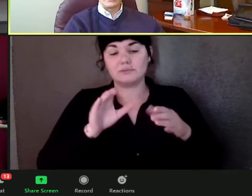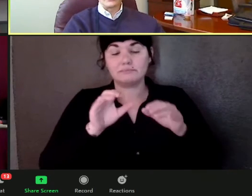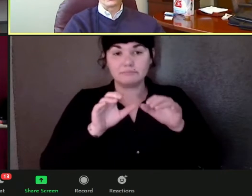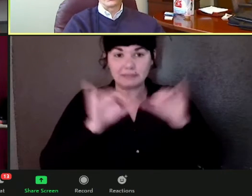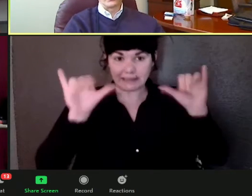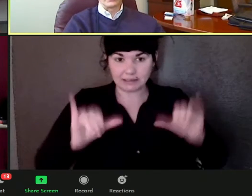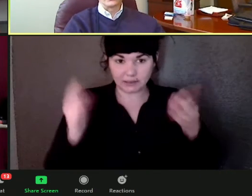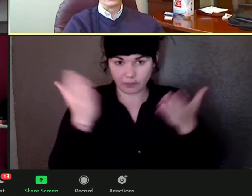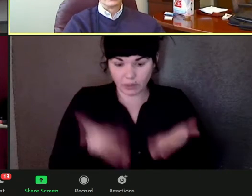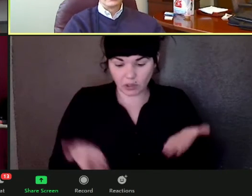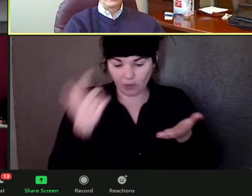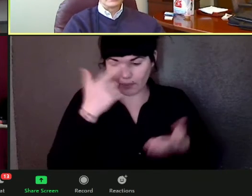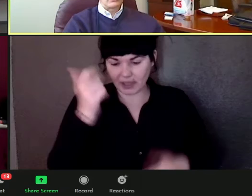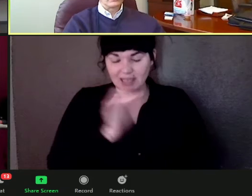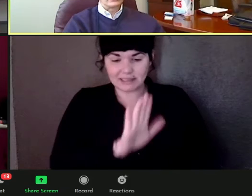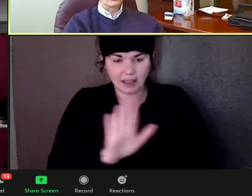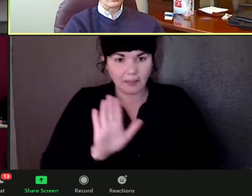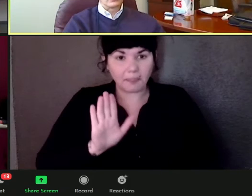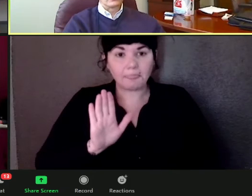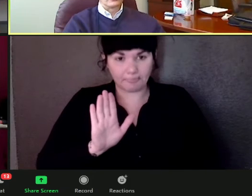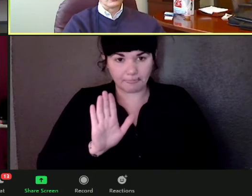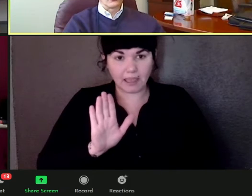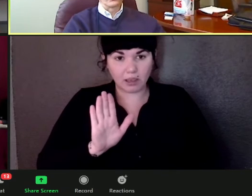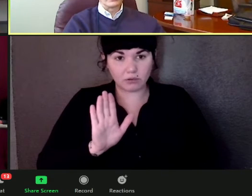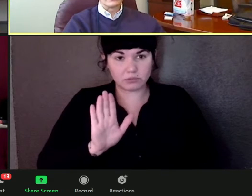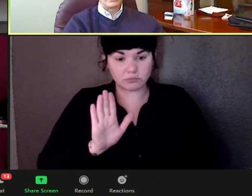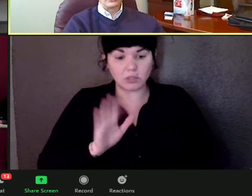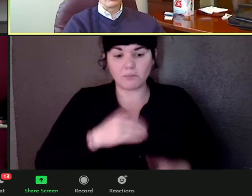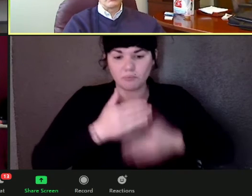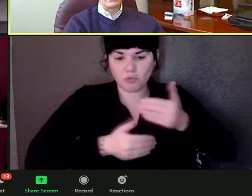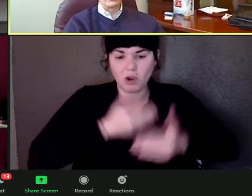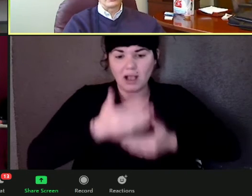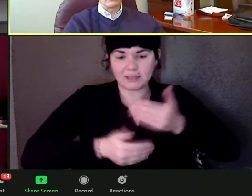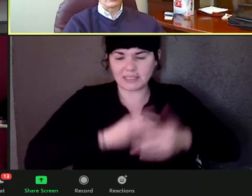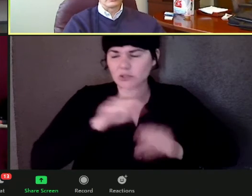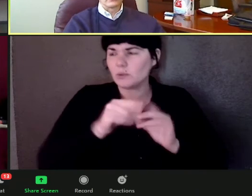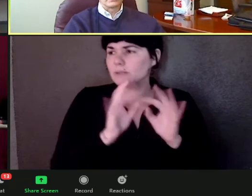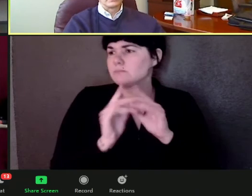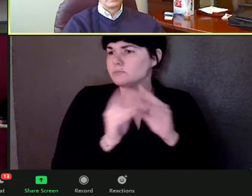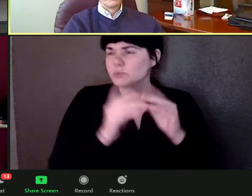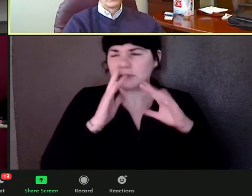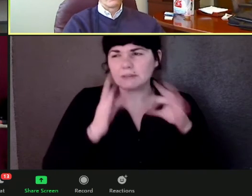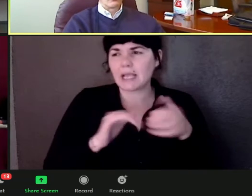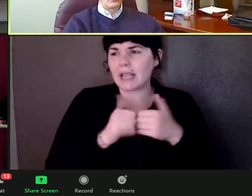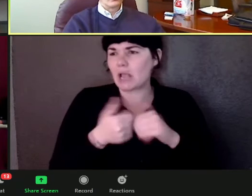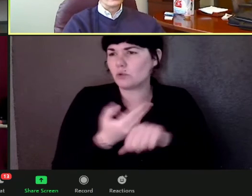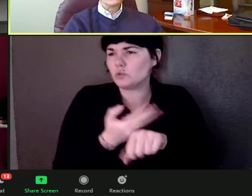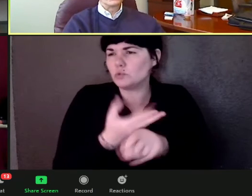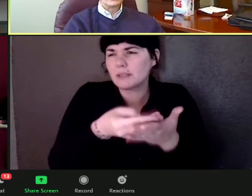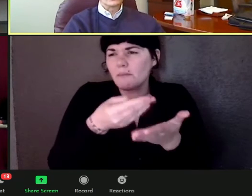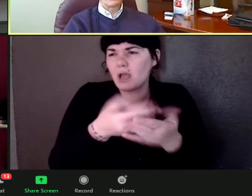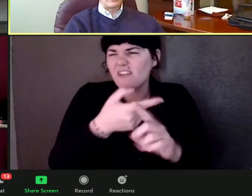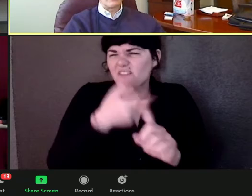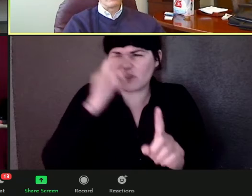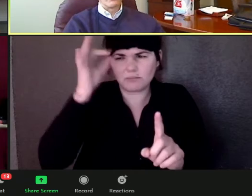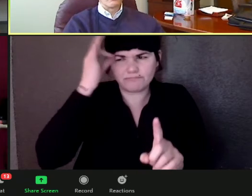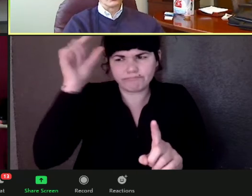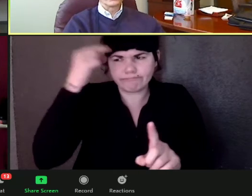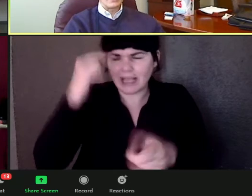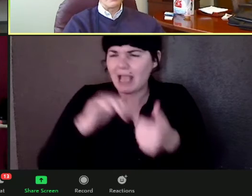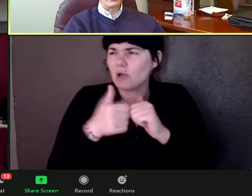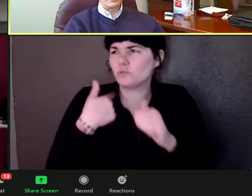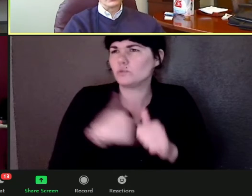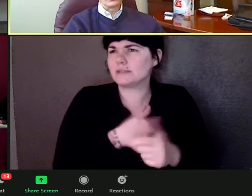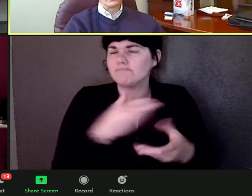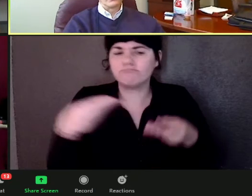utilize their ESSERS funds, and Ironetta shared those engagement meetings that are occurring, from what we've seen, it's probably the